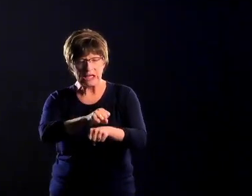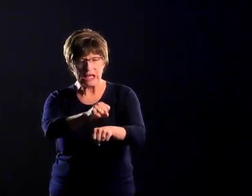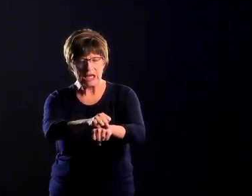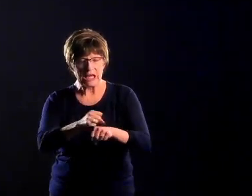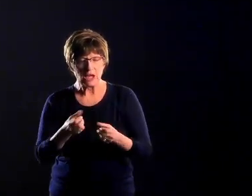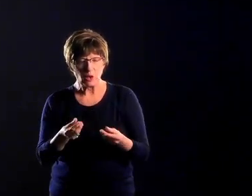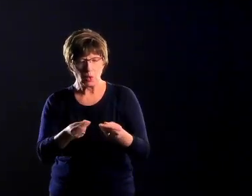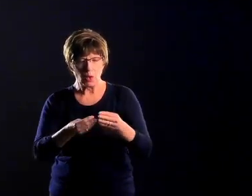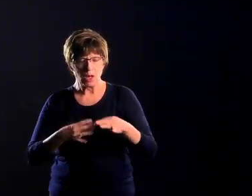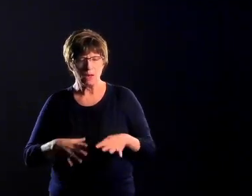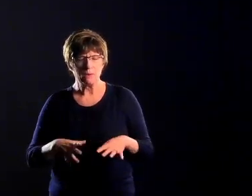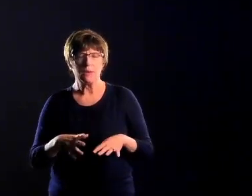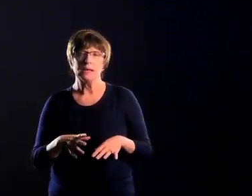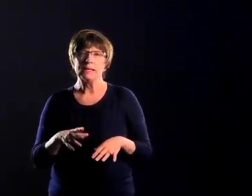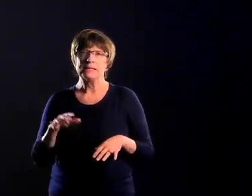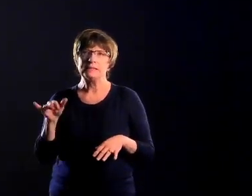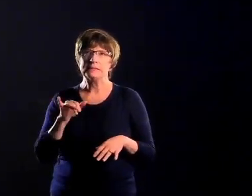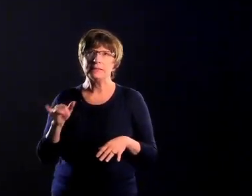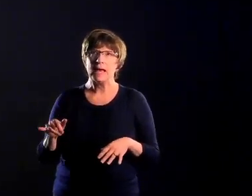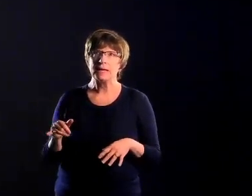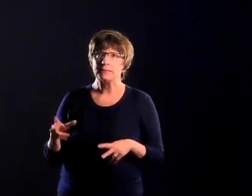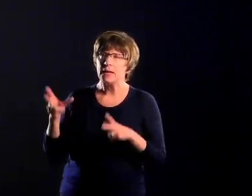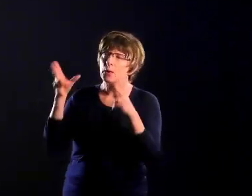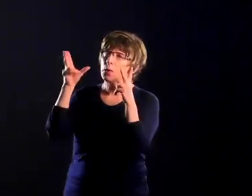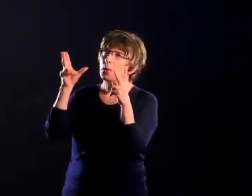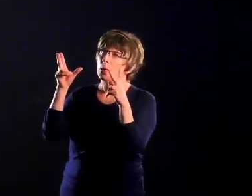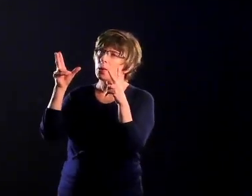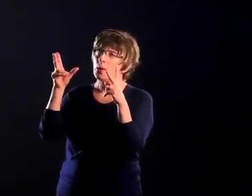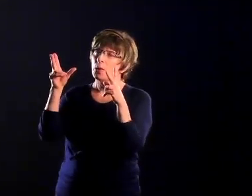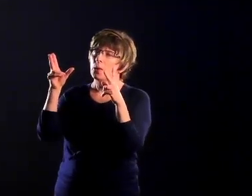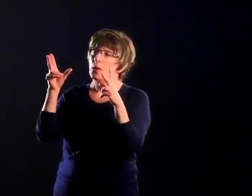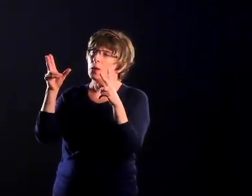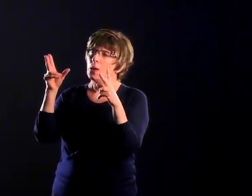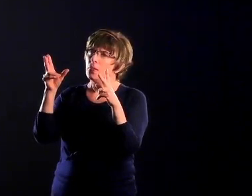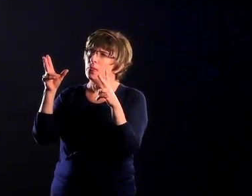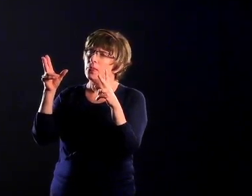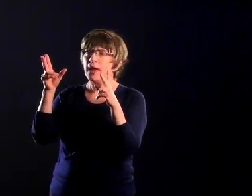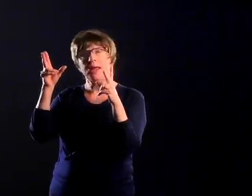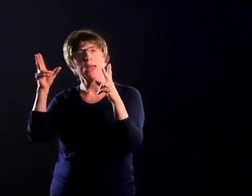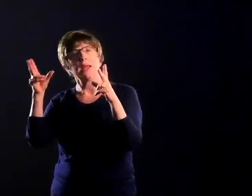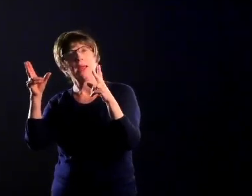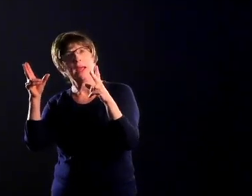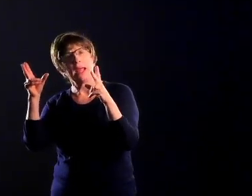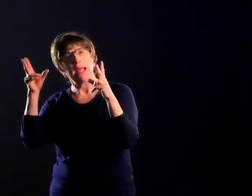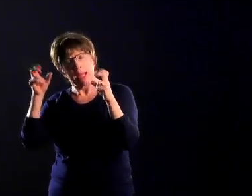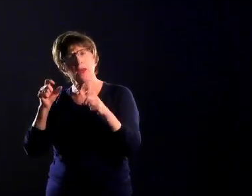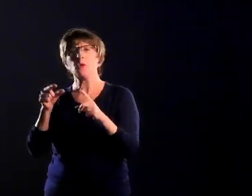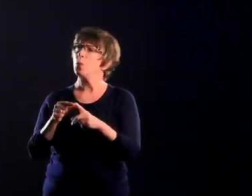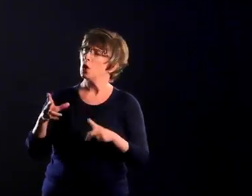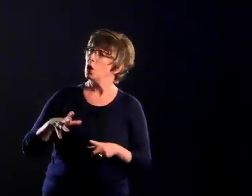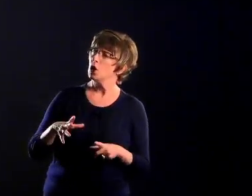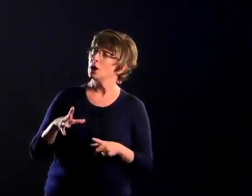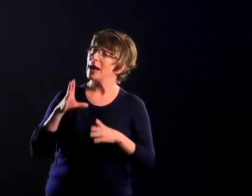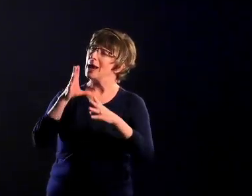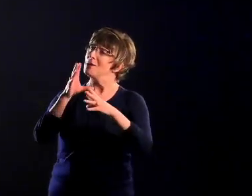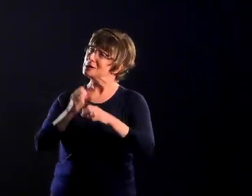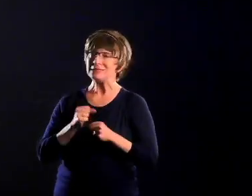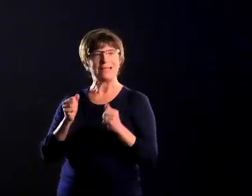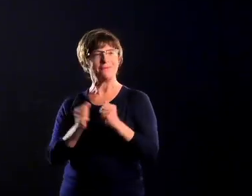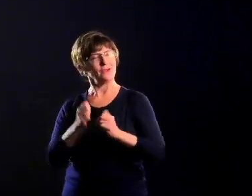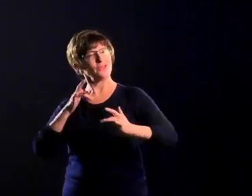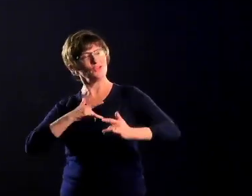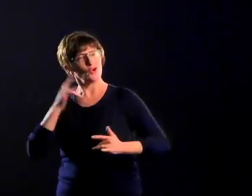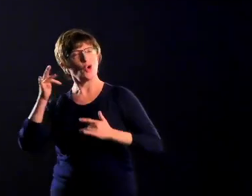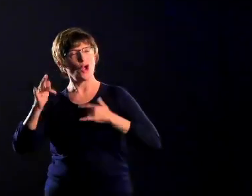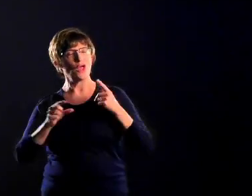who hears the word and at once receives it with joy. So again, say the word receive. Just say it out loud in your home, wherever